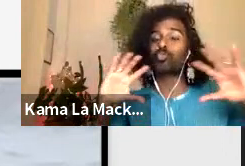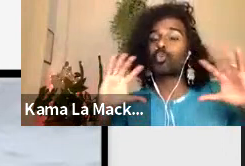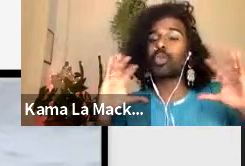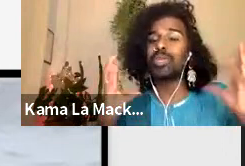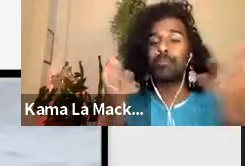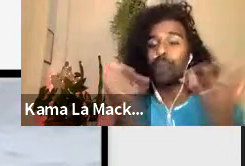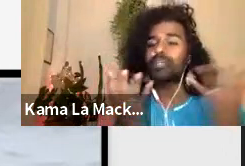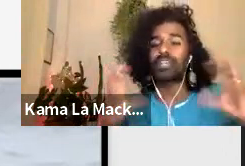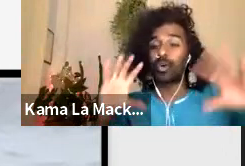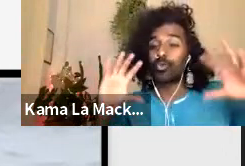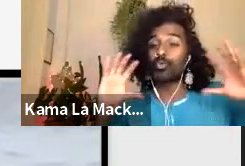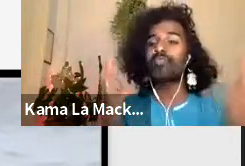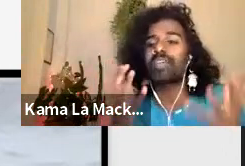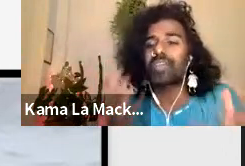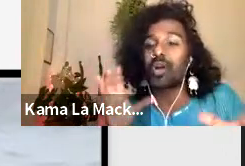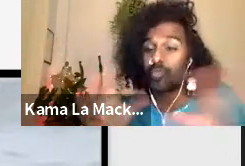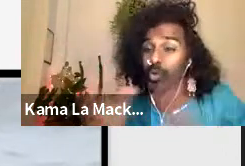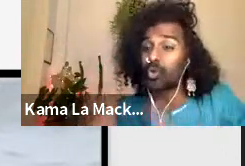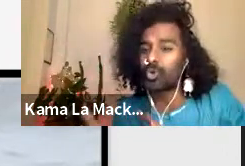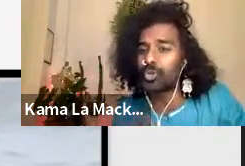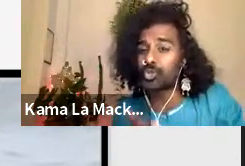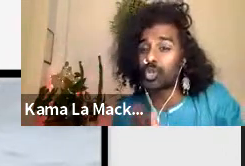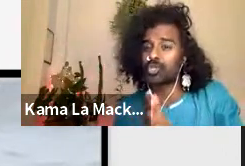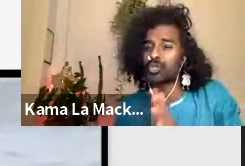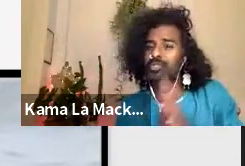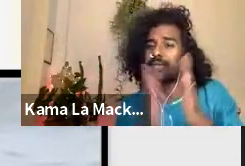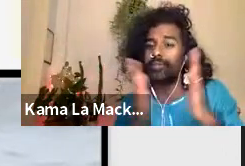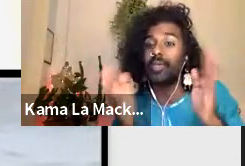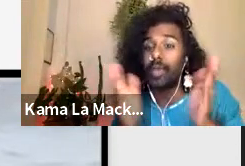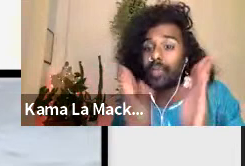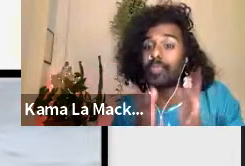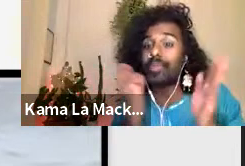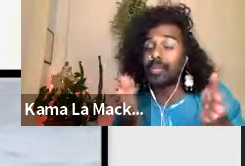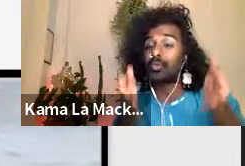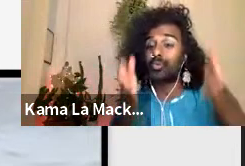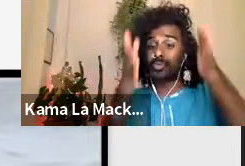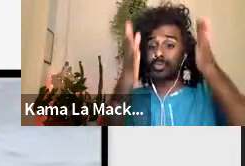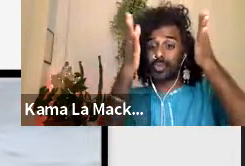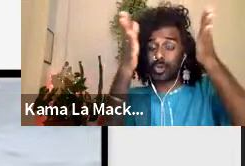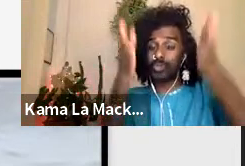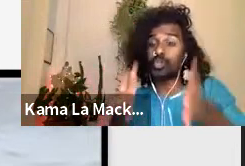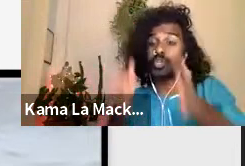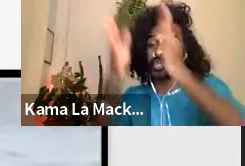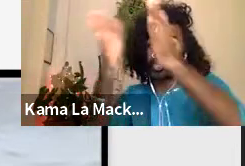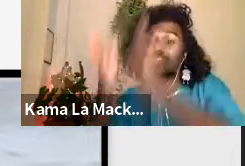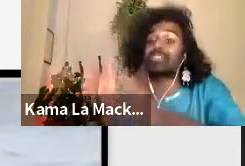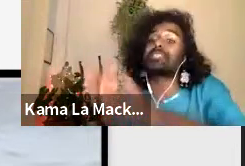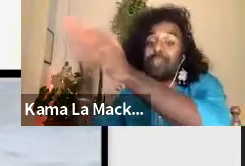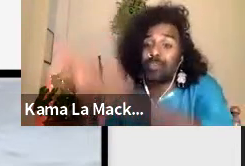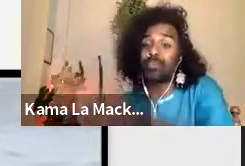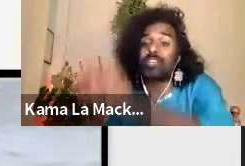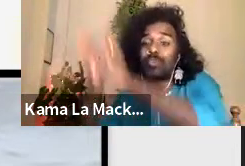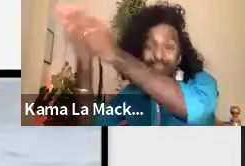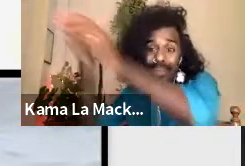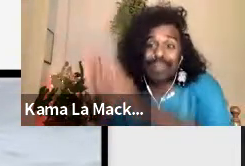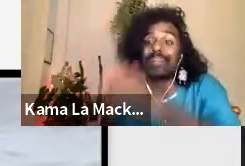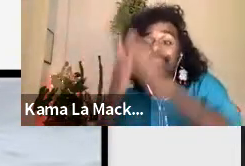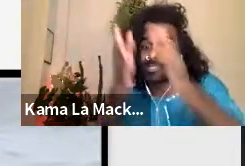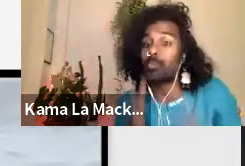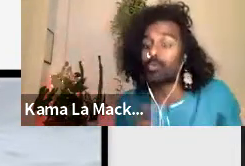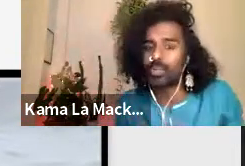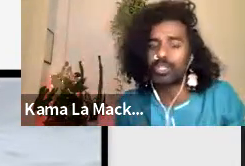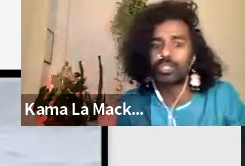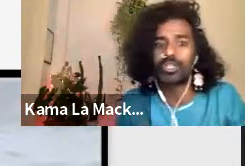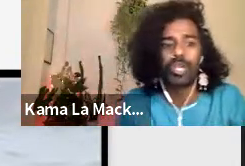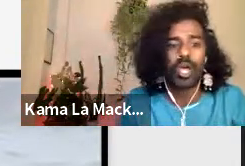That is a remodeling, a rethinking of the colonial structures, and that includes the structures of disciplinarity, right, and a